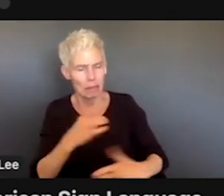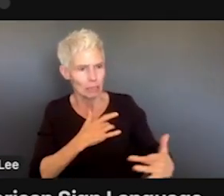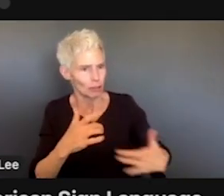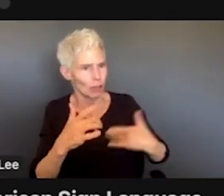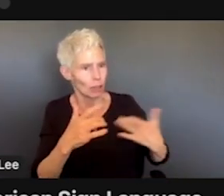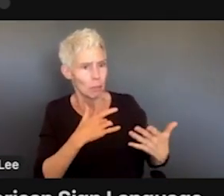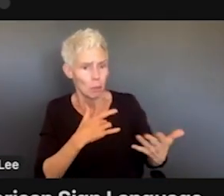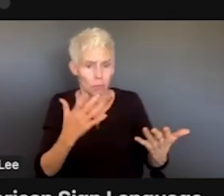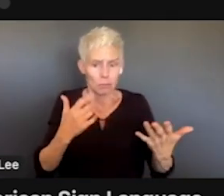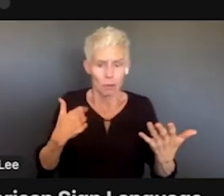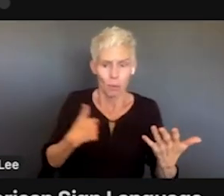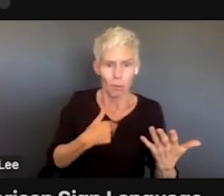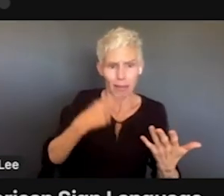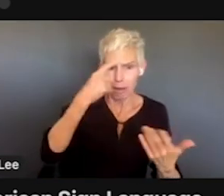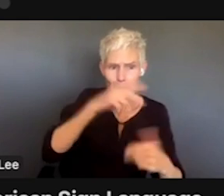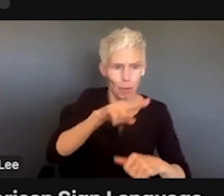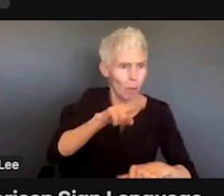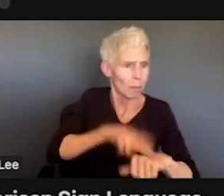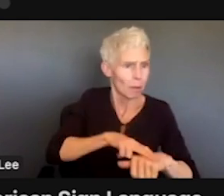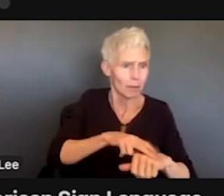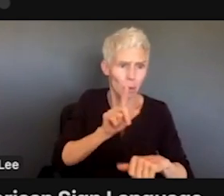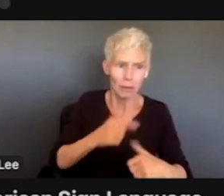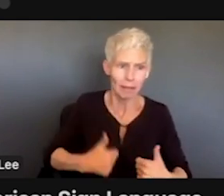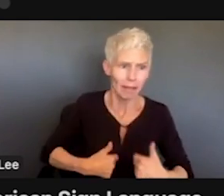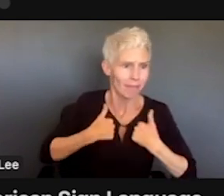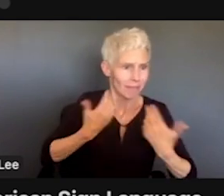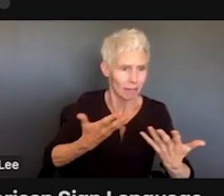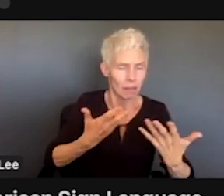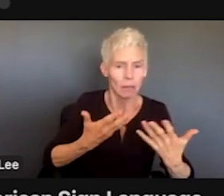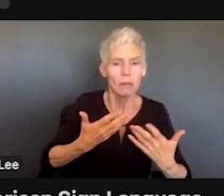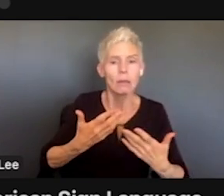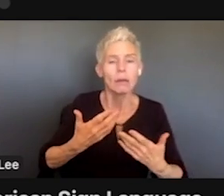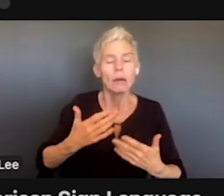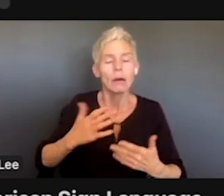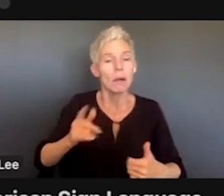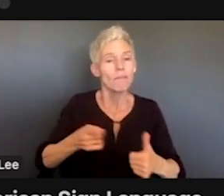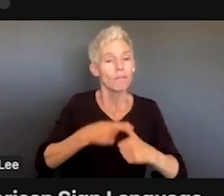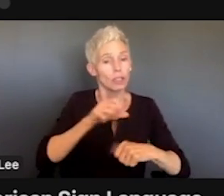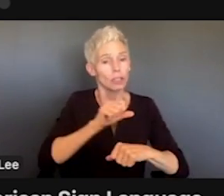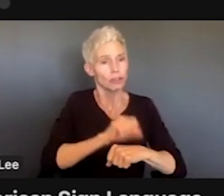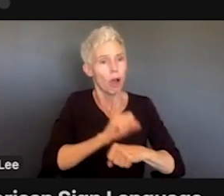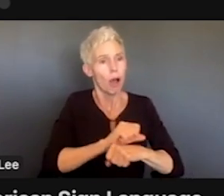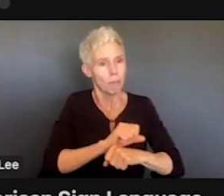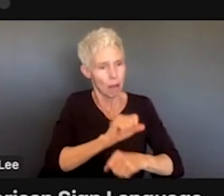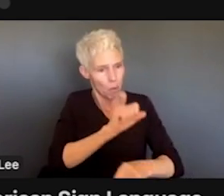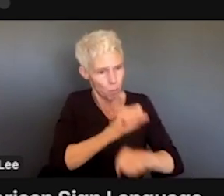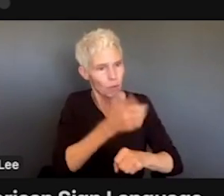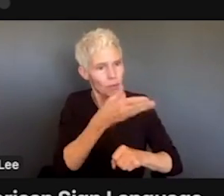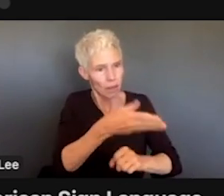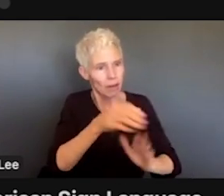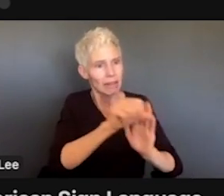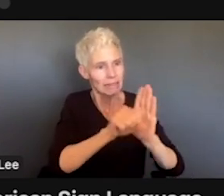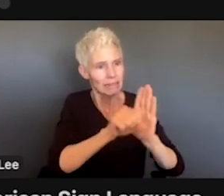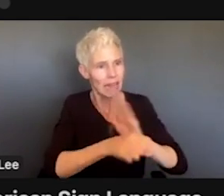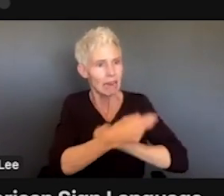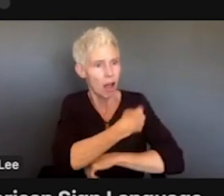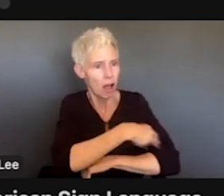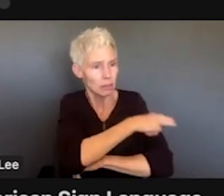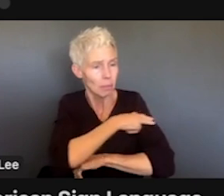So later on, one of my first jobs was working in the state hospital. And